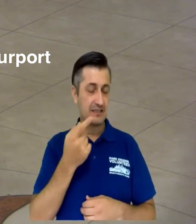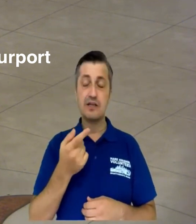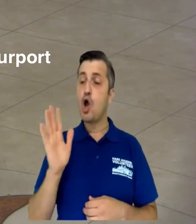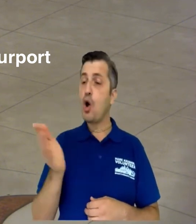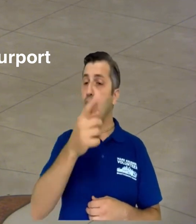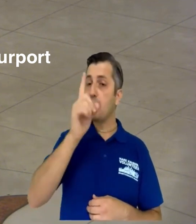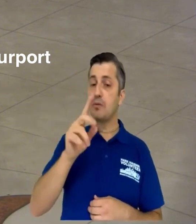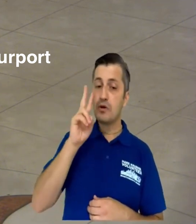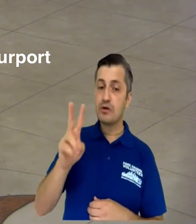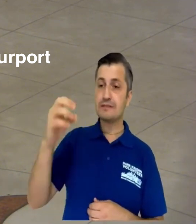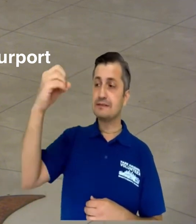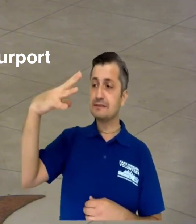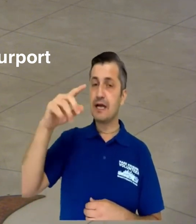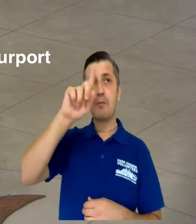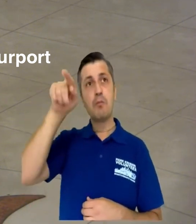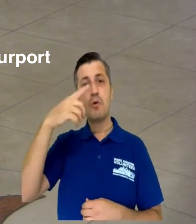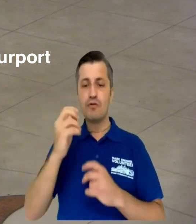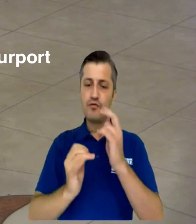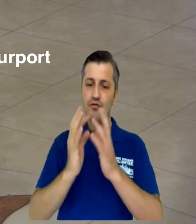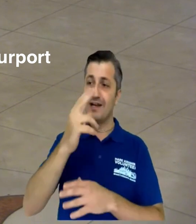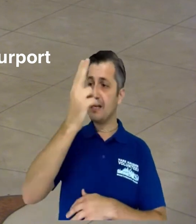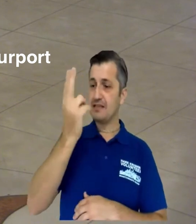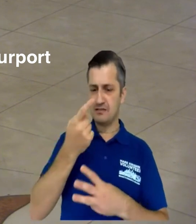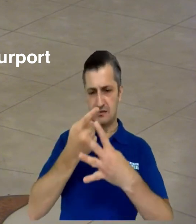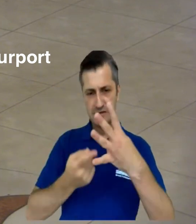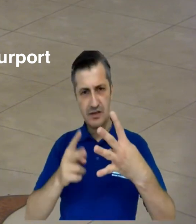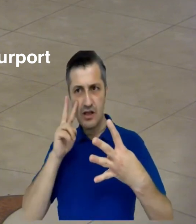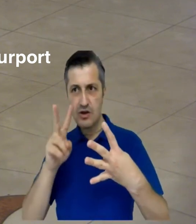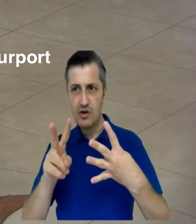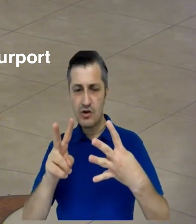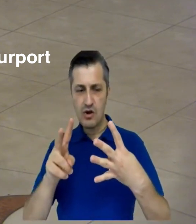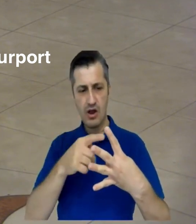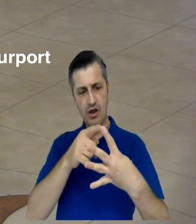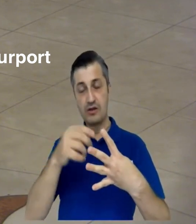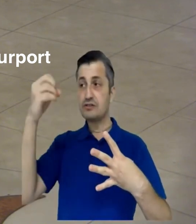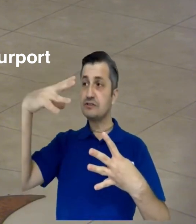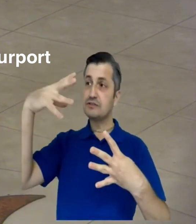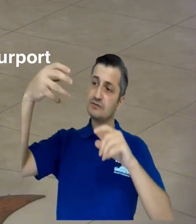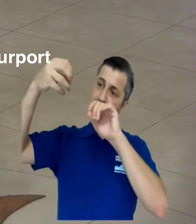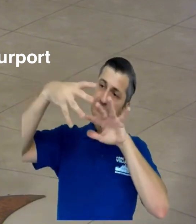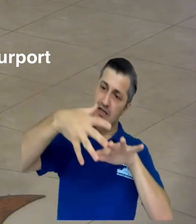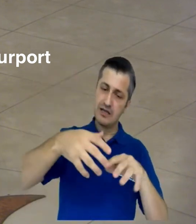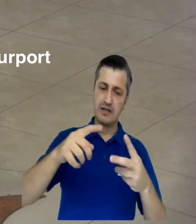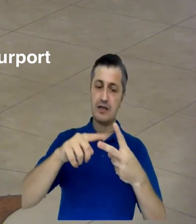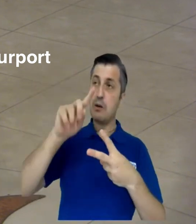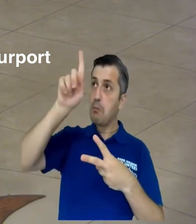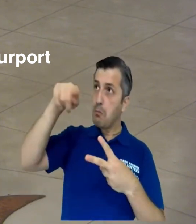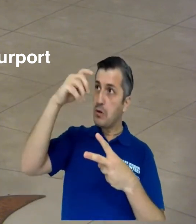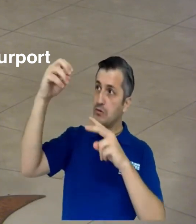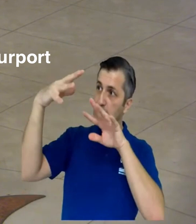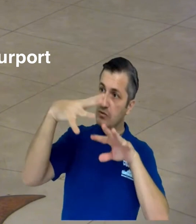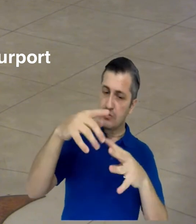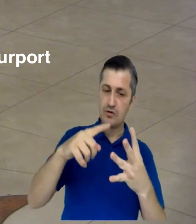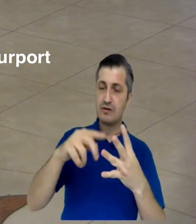electricity. One should simply try to understand that the splendor of the sun, the splendor of the moon, and the splendor of the electricity